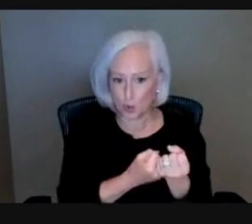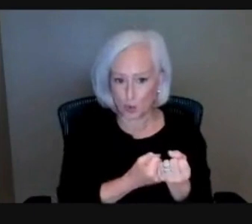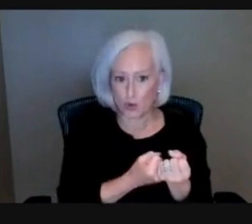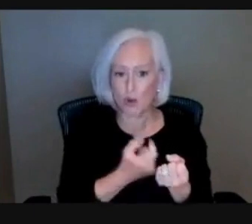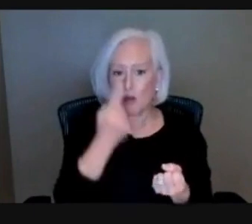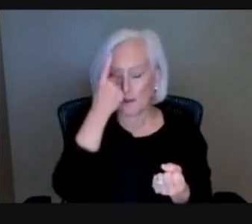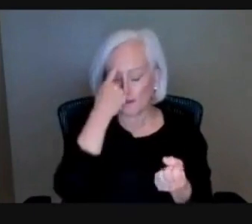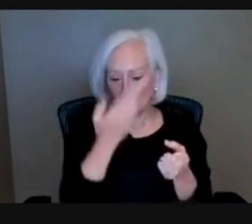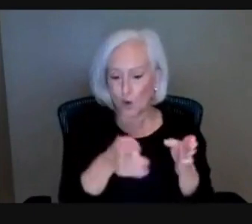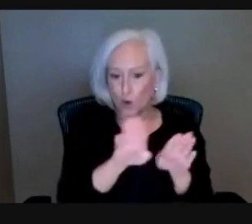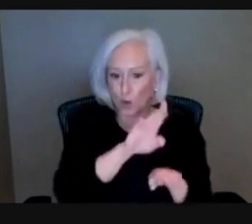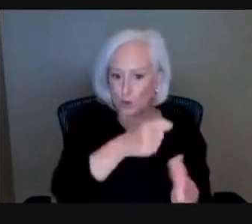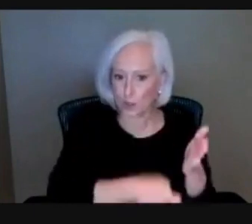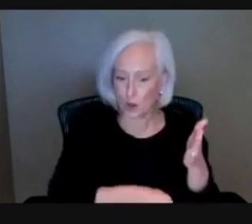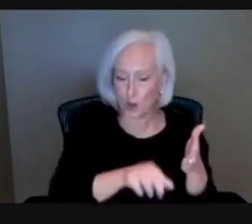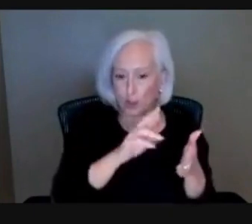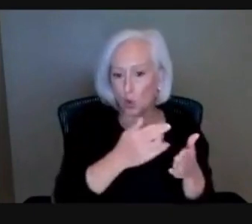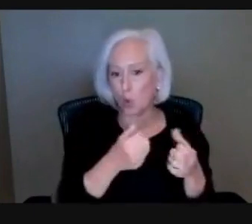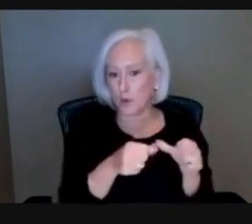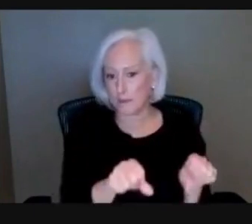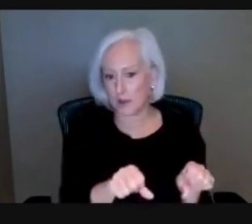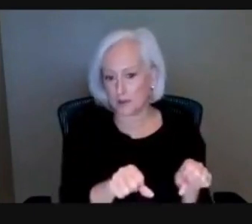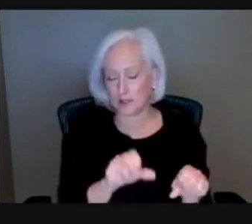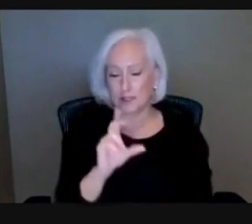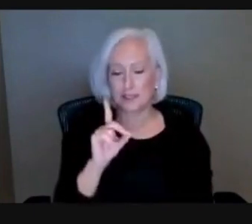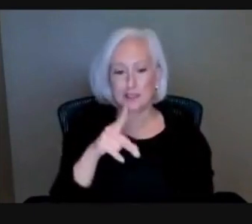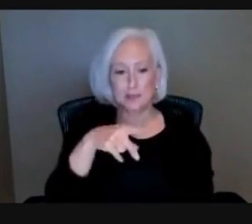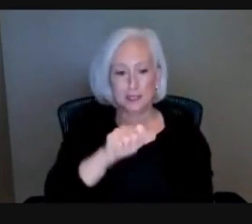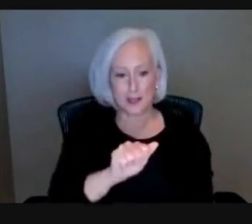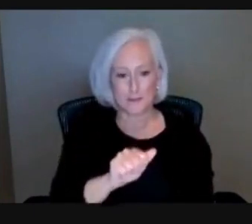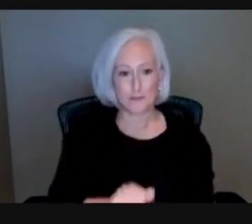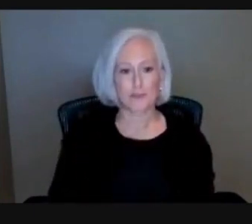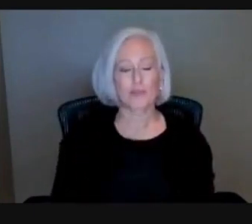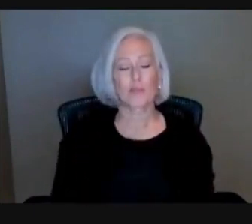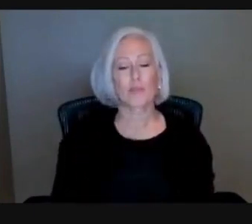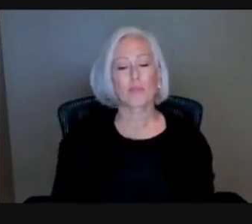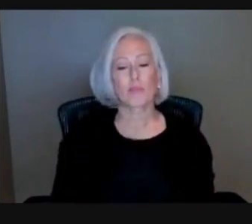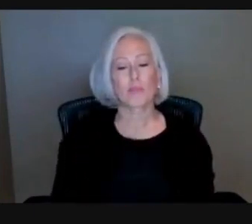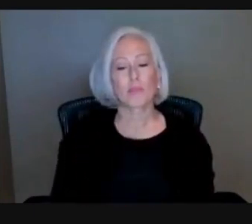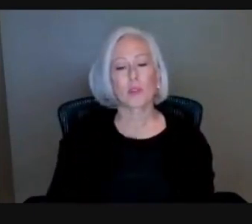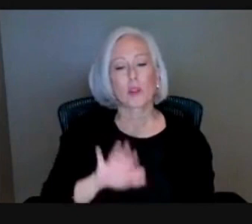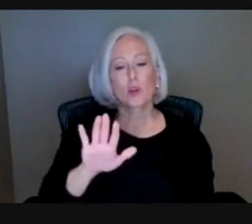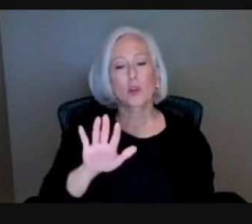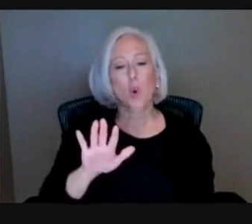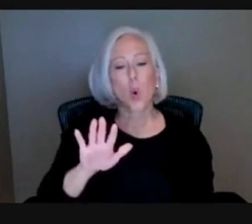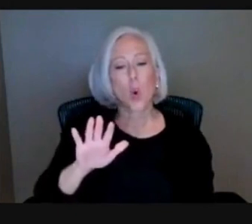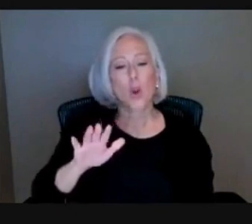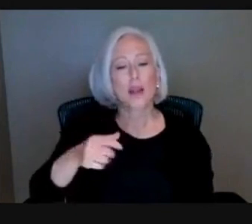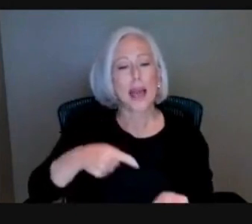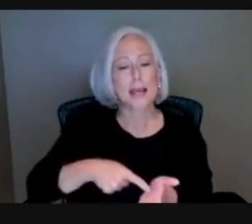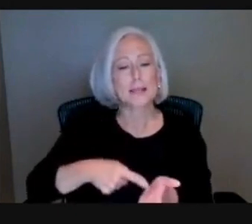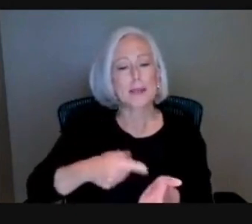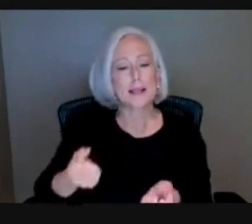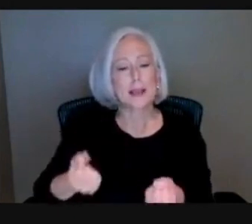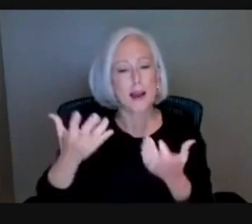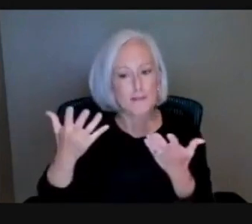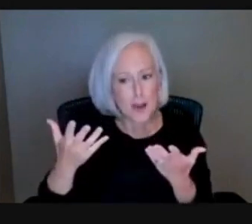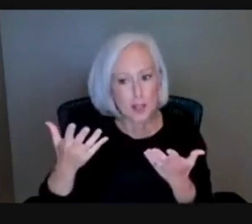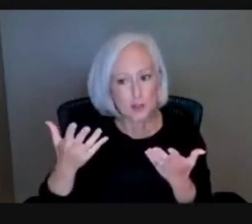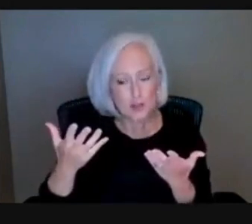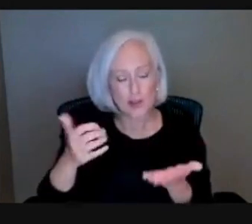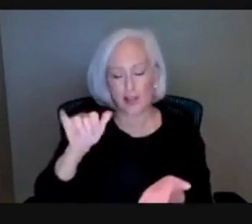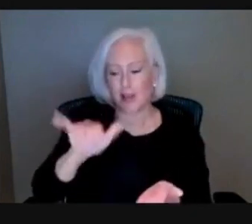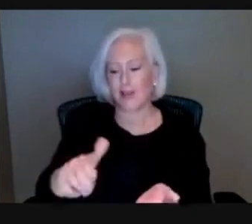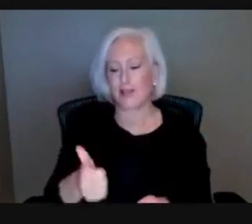Again, you want to calculate your monthly income and expenses, and you want to estimate how much you can pay per month. Lastly, you want to figure out